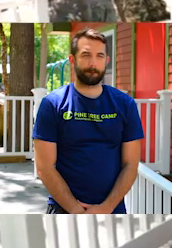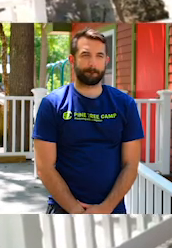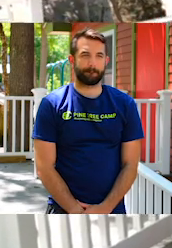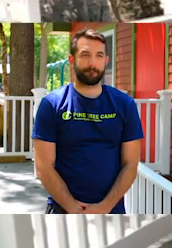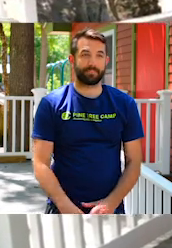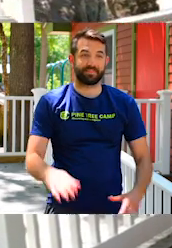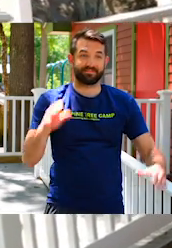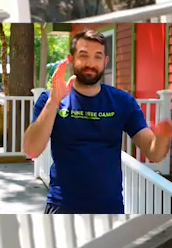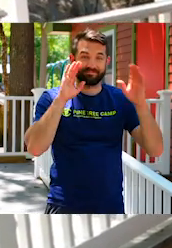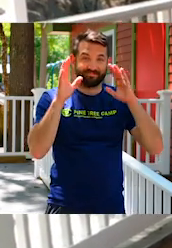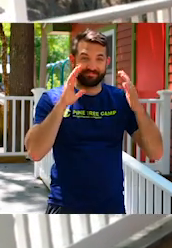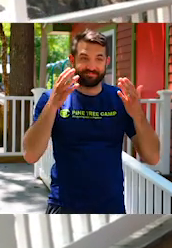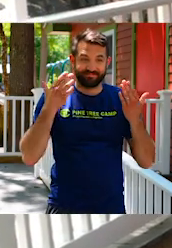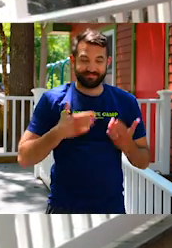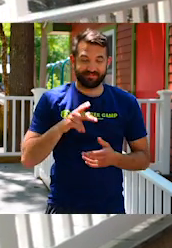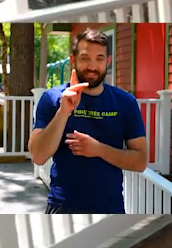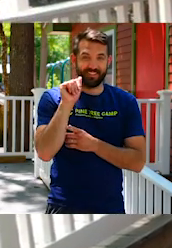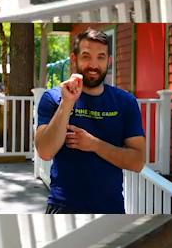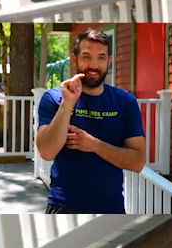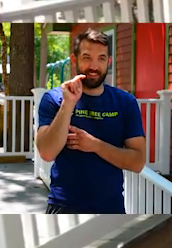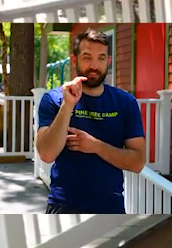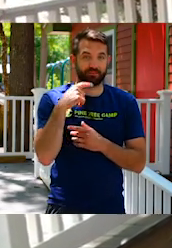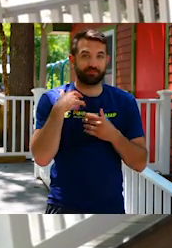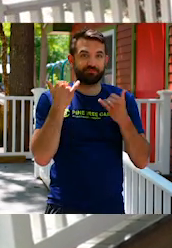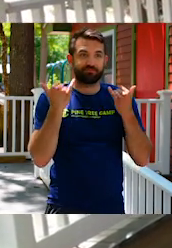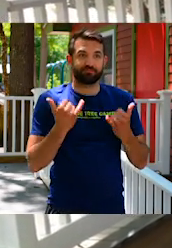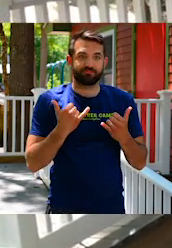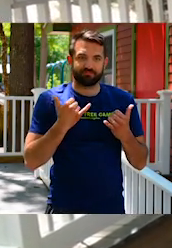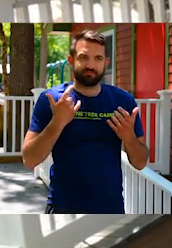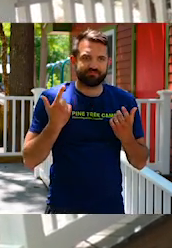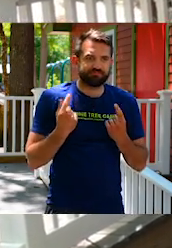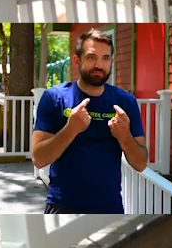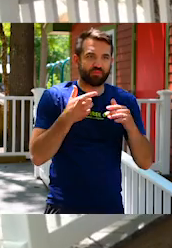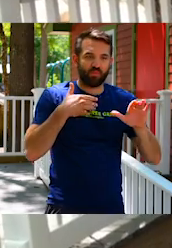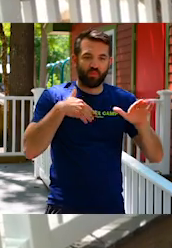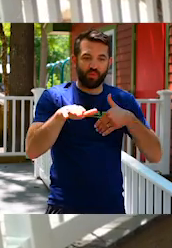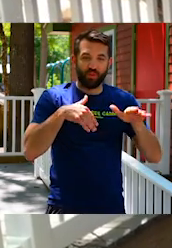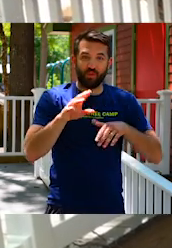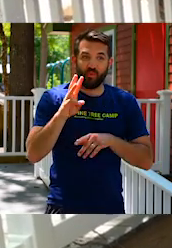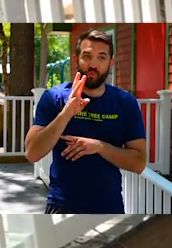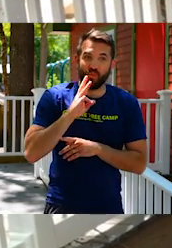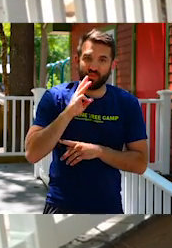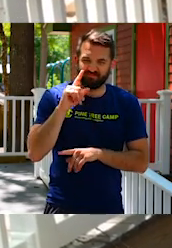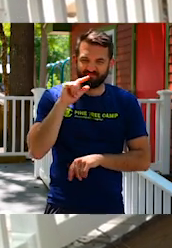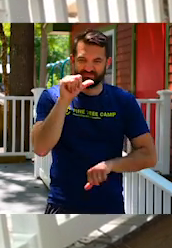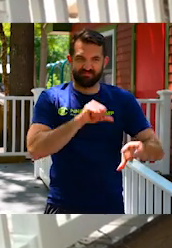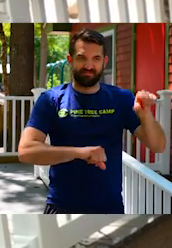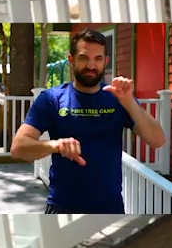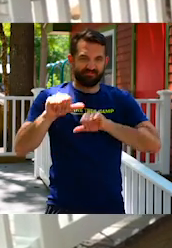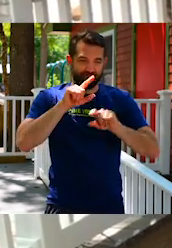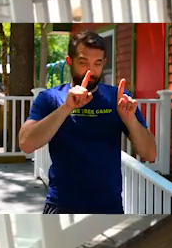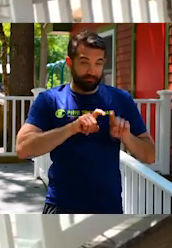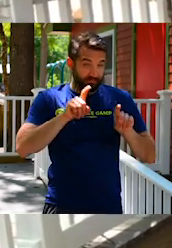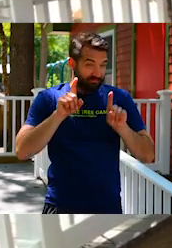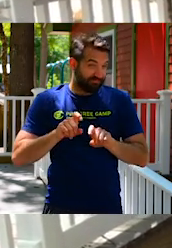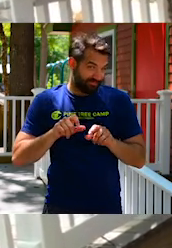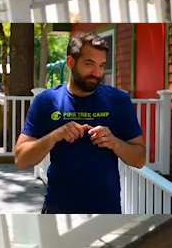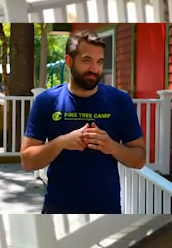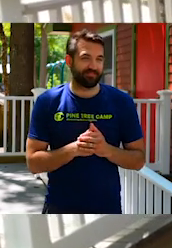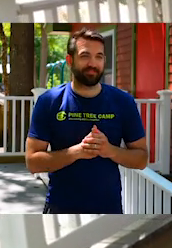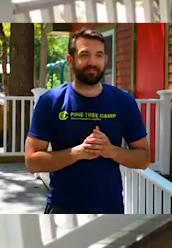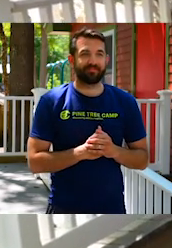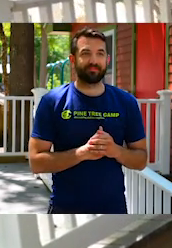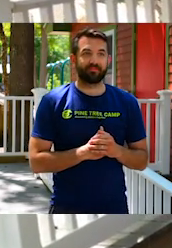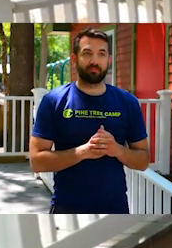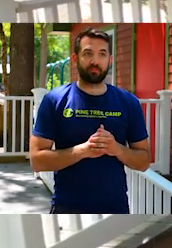everyone, I'm Kat, and today we're going to be doing a walking water science experiment. So what you need from your box, you'll have two individual things of different